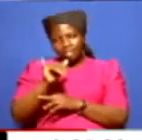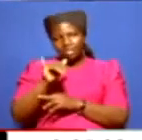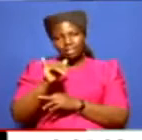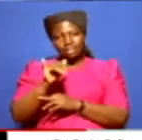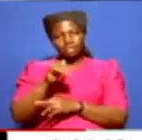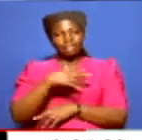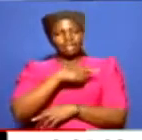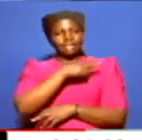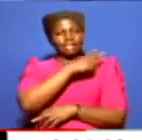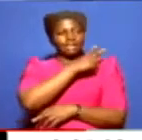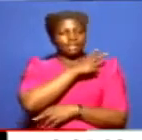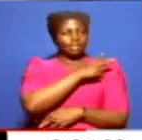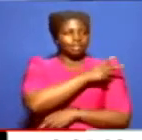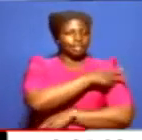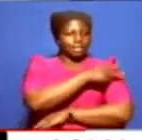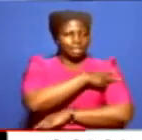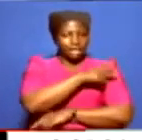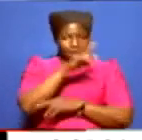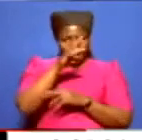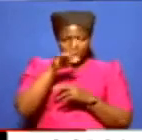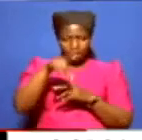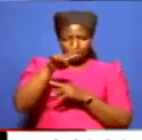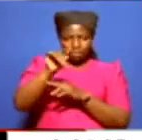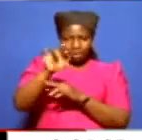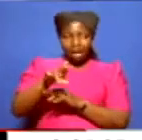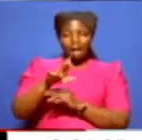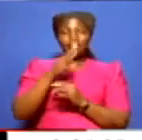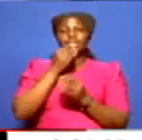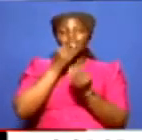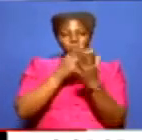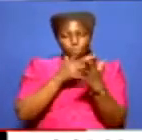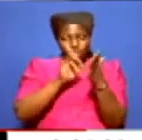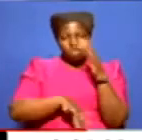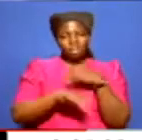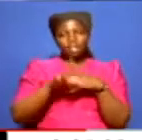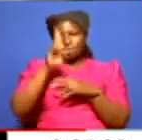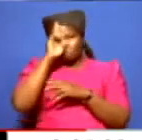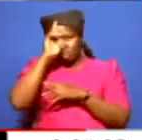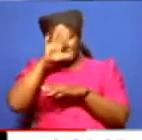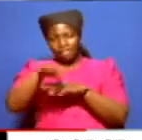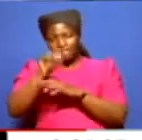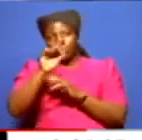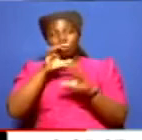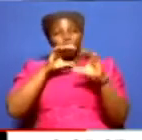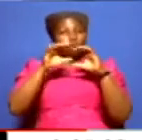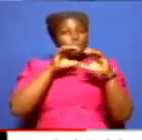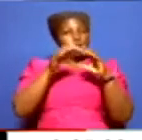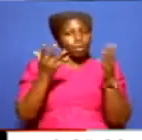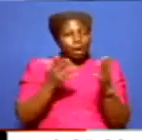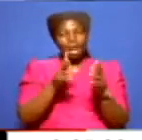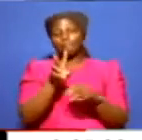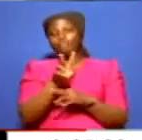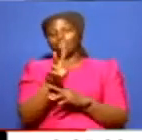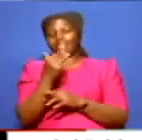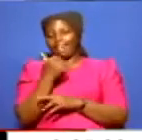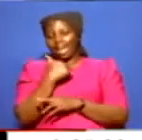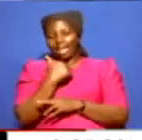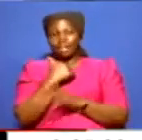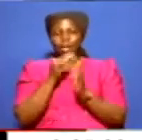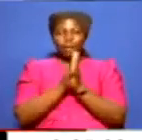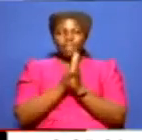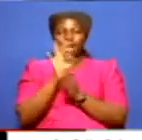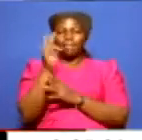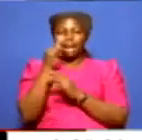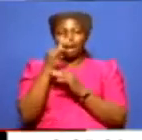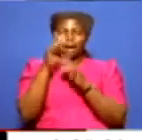Maina, told the court that police also found communication that the duo had with a third party who they were